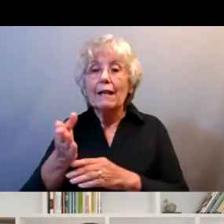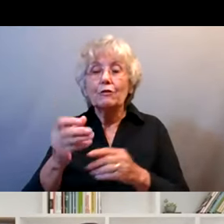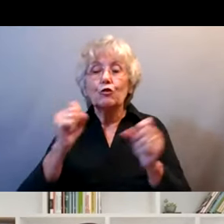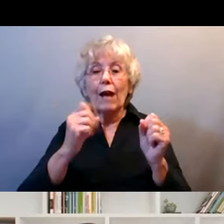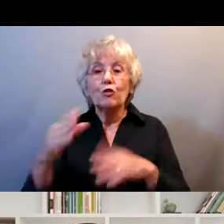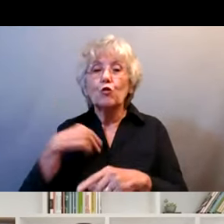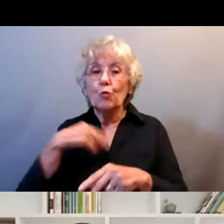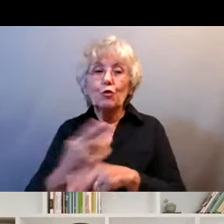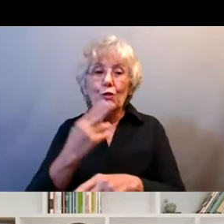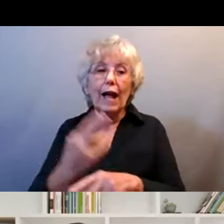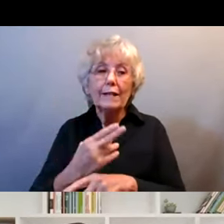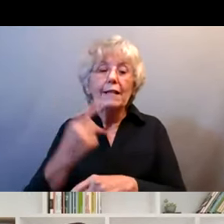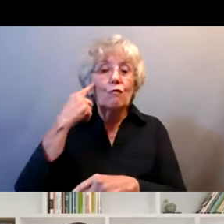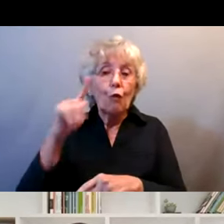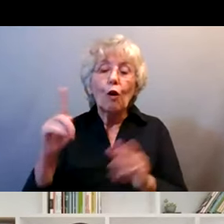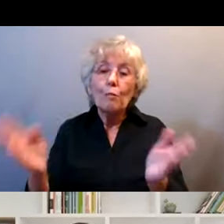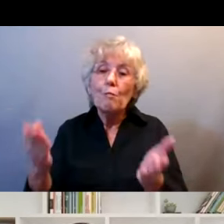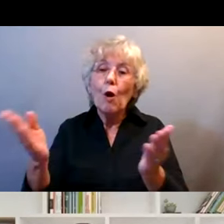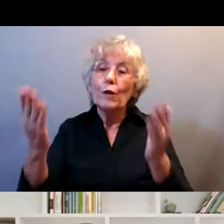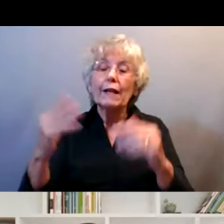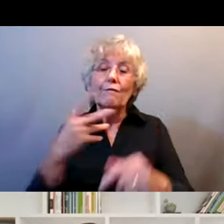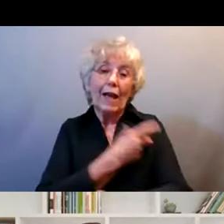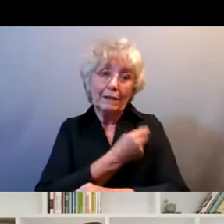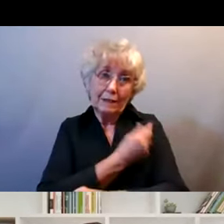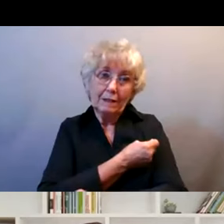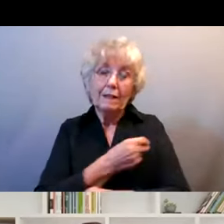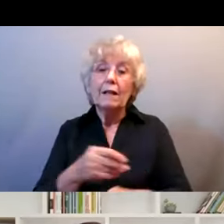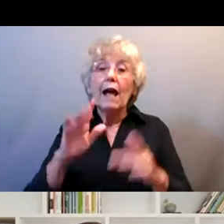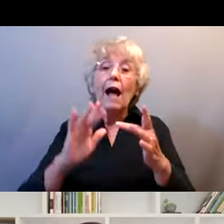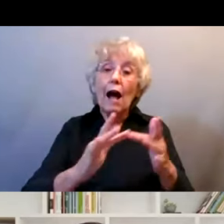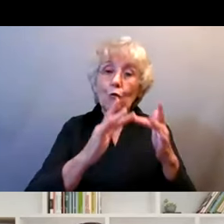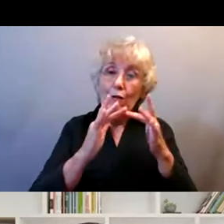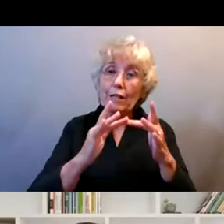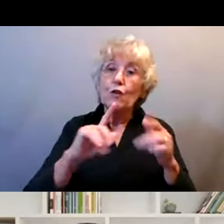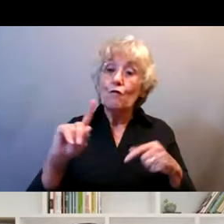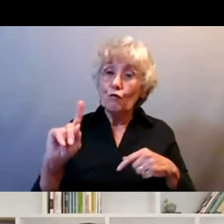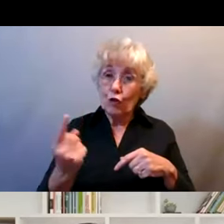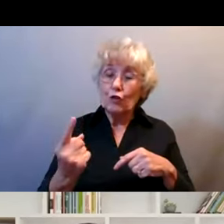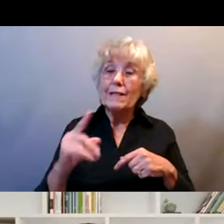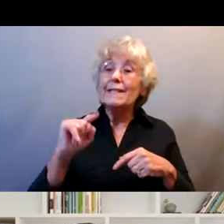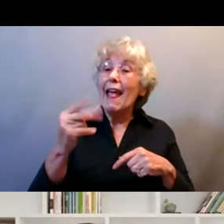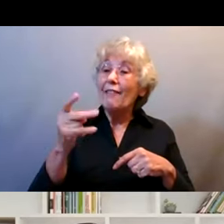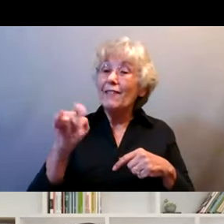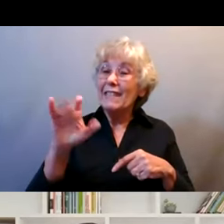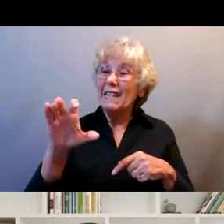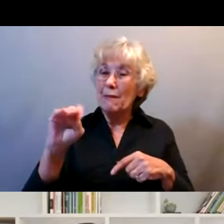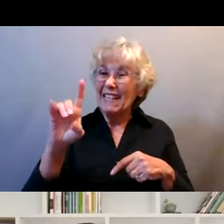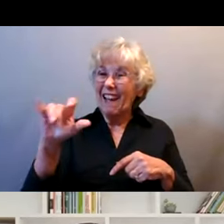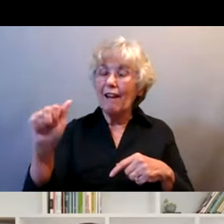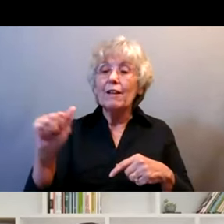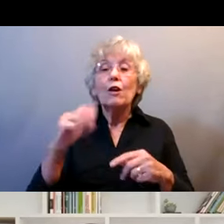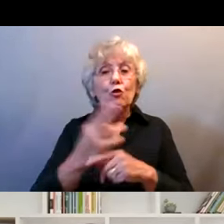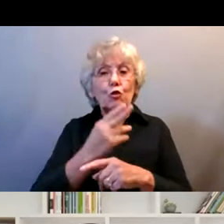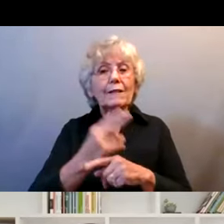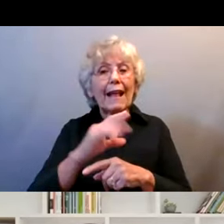we're utilizing to promote vaccine outreach. First is ethnic media, really utilizing the ethnic